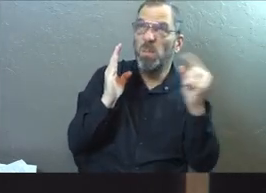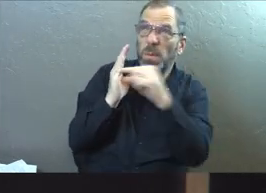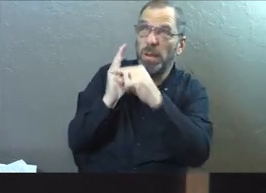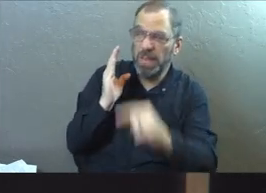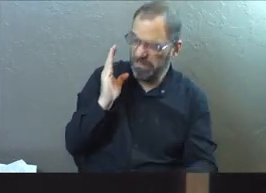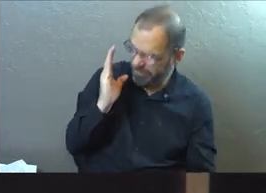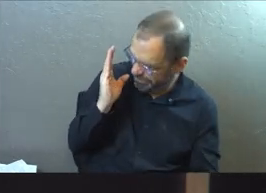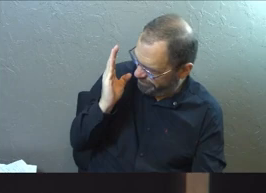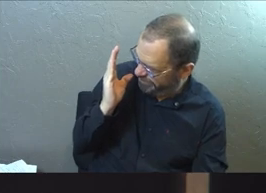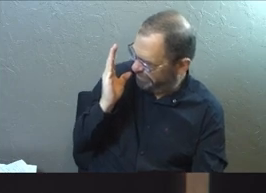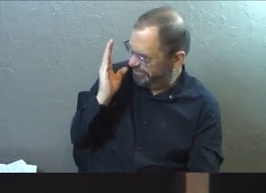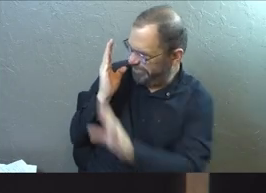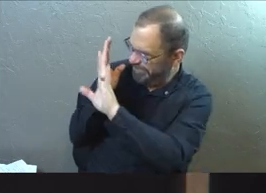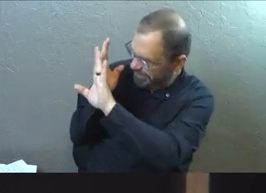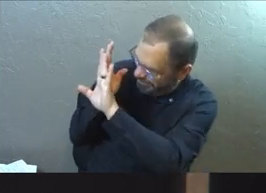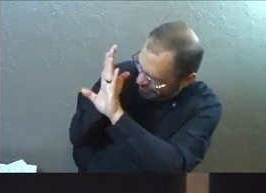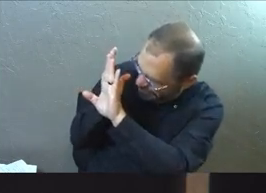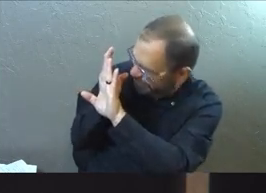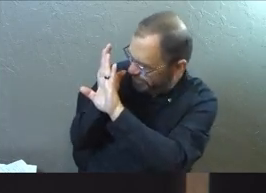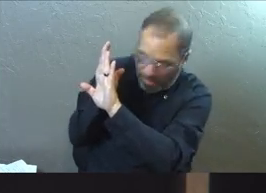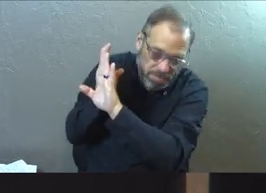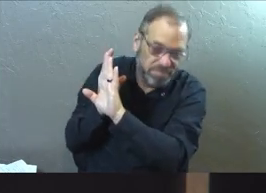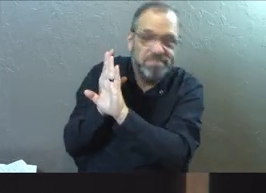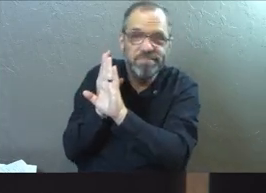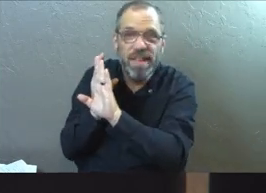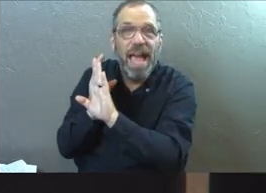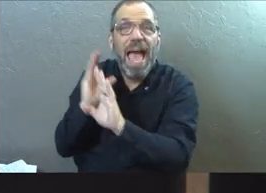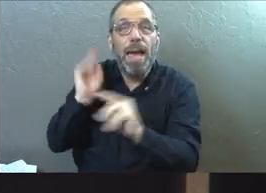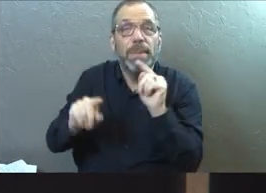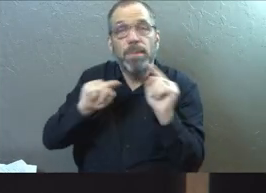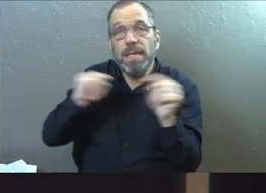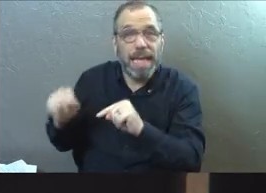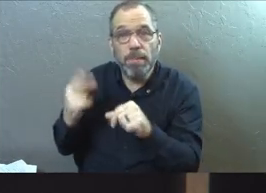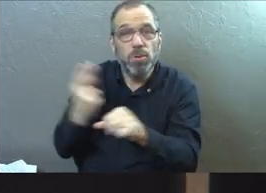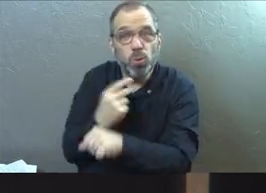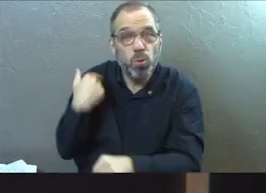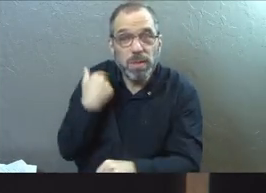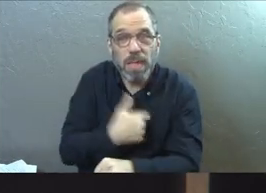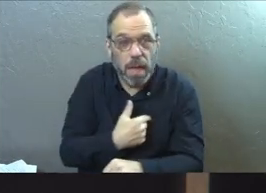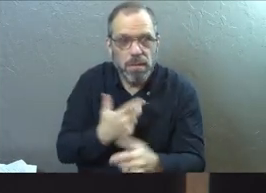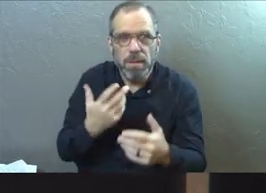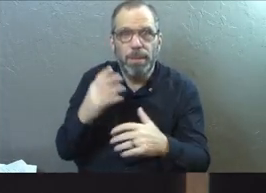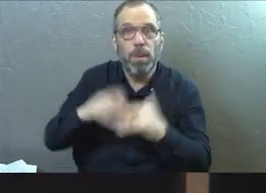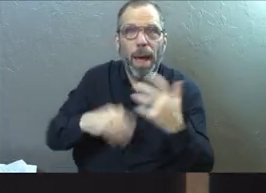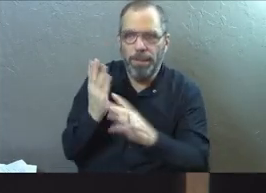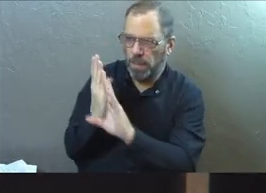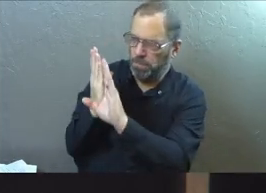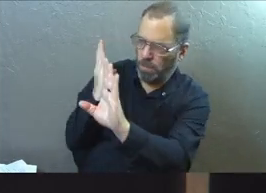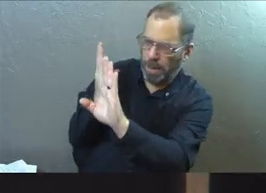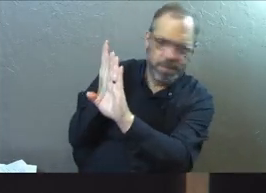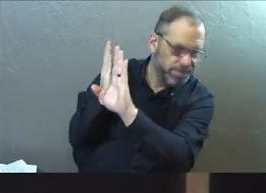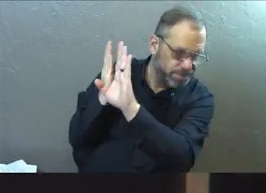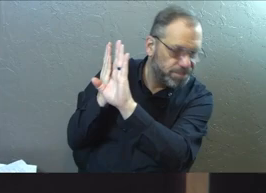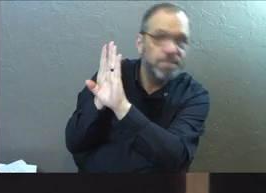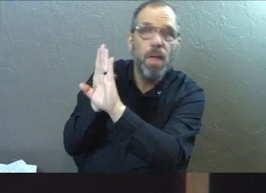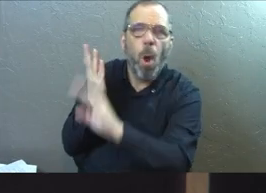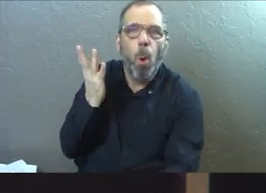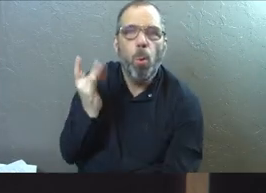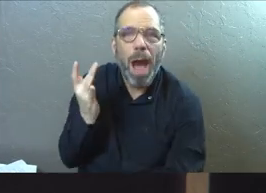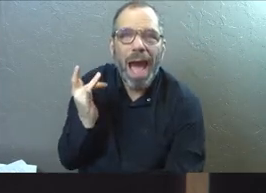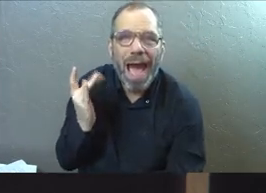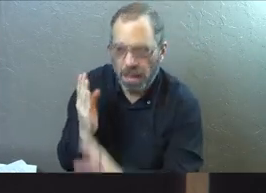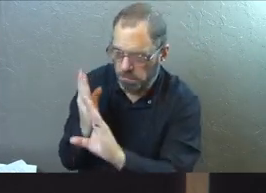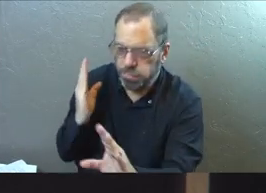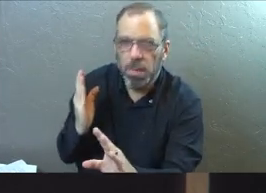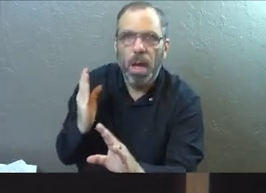us to because of the barriers we built. And it keeps other people from being able to come in to this place that God wants to use us because of the barriers that we've built. We build barriers. And why do we do